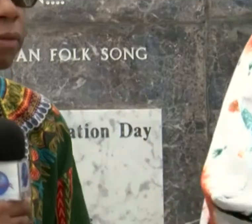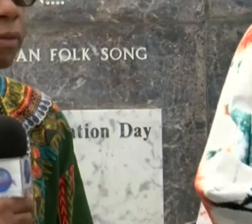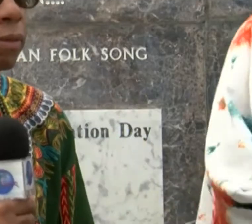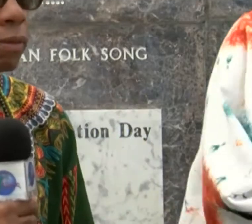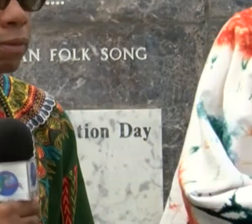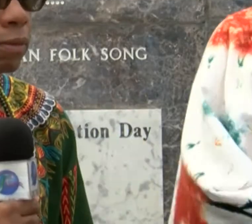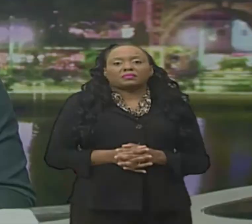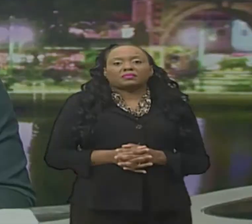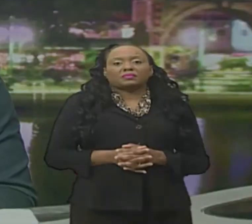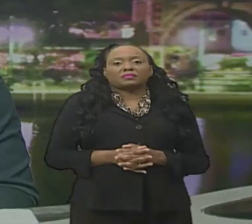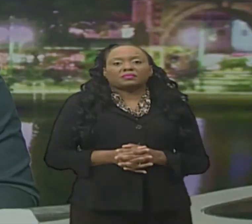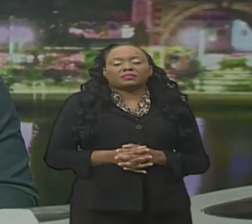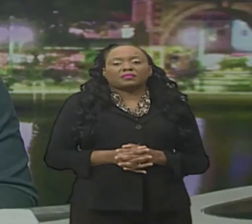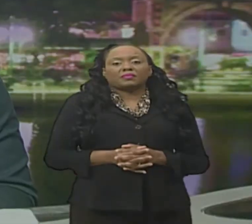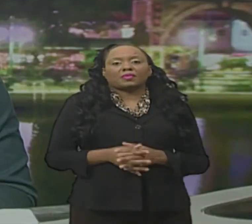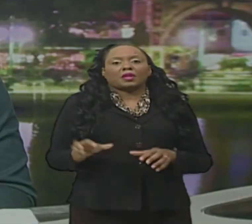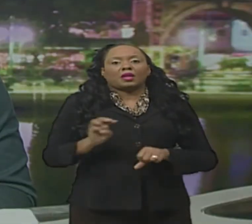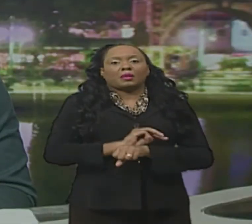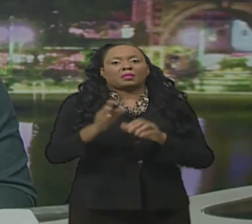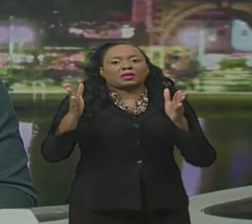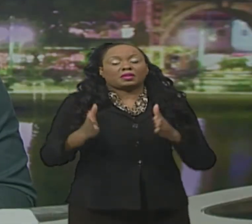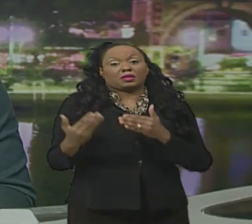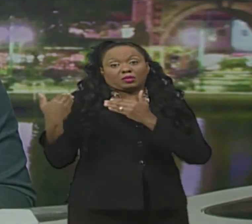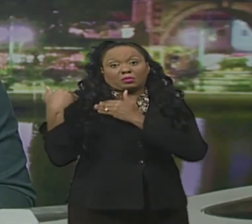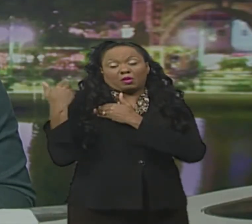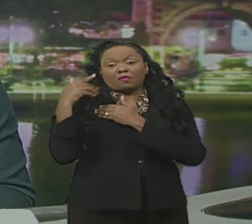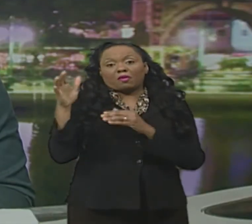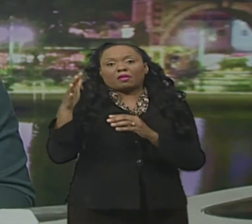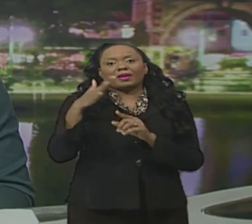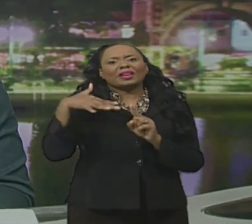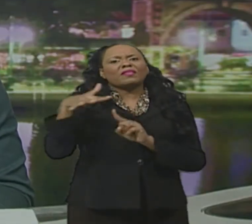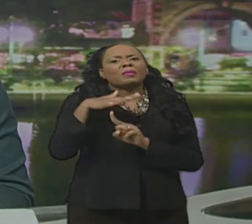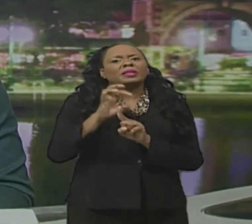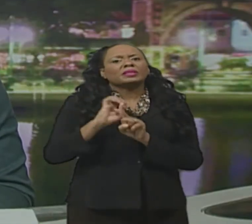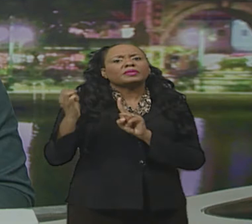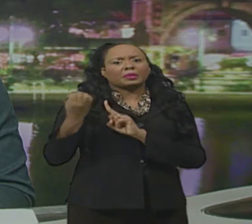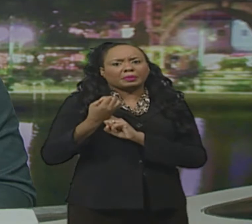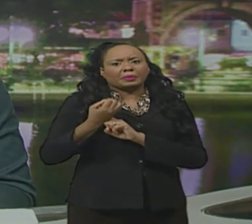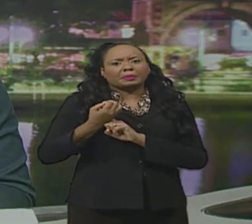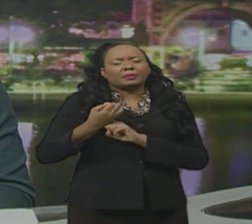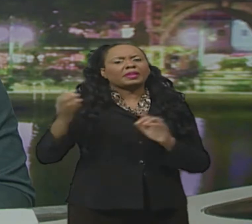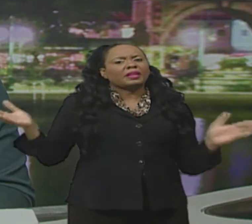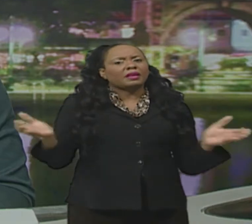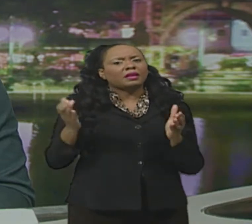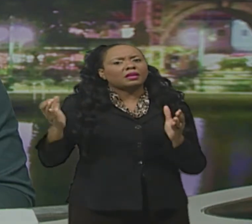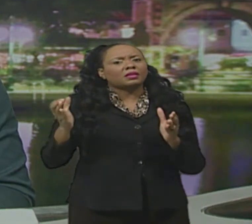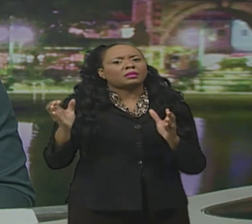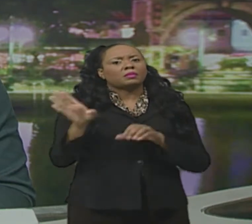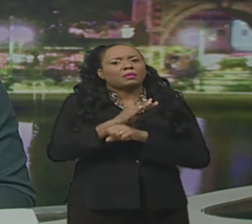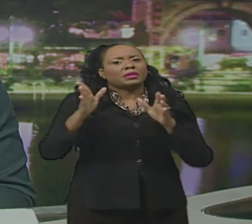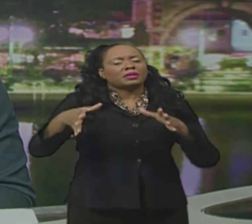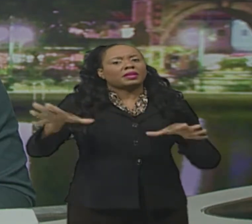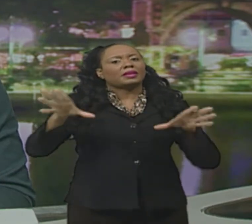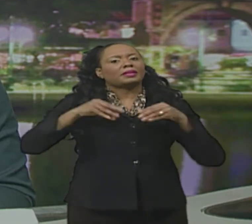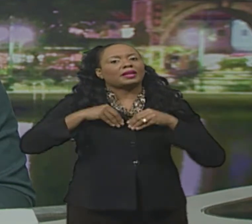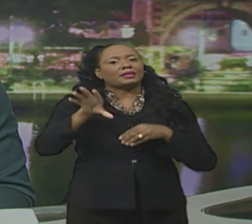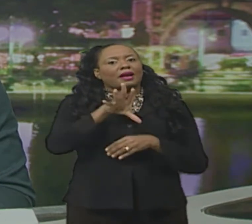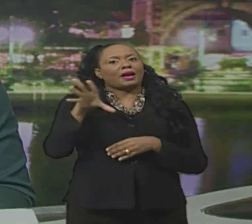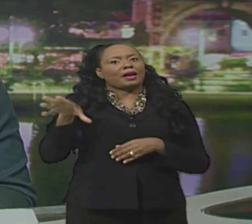hero. Meanwhile, Minister of the Environment Trevor Prescott encouraged Barbadians to embrace their African